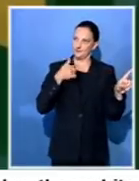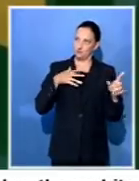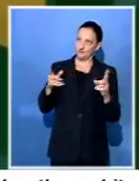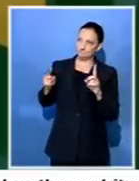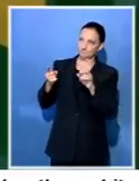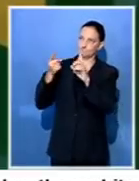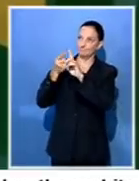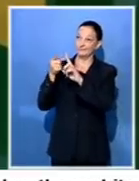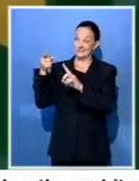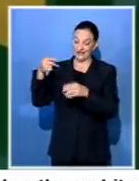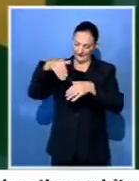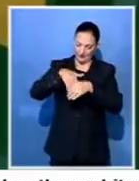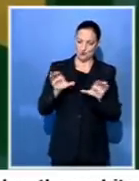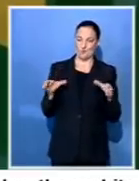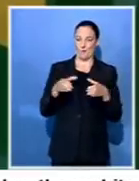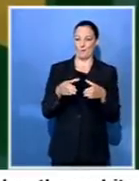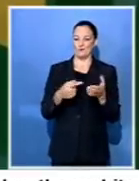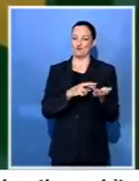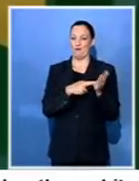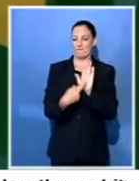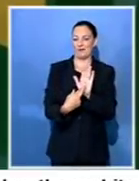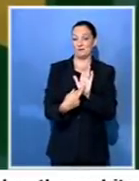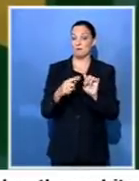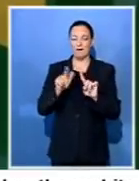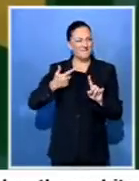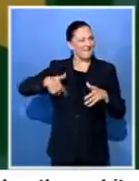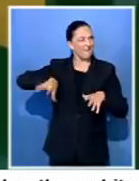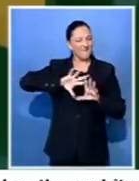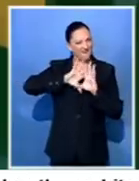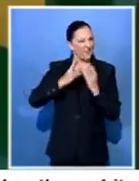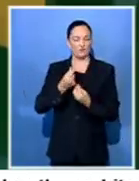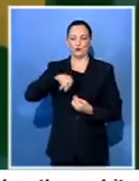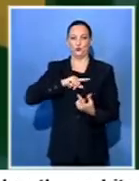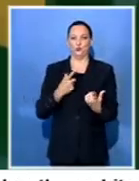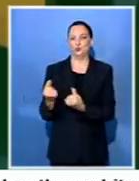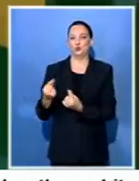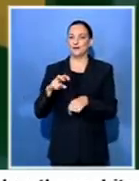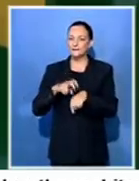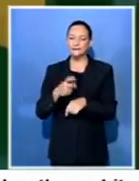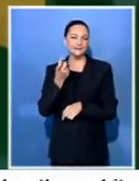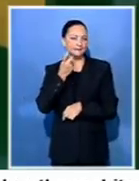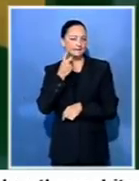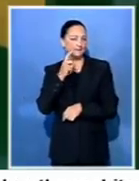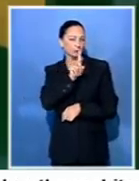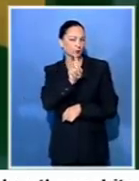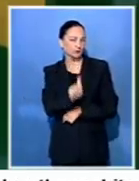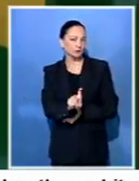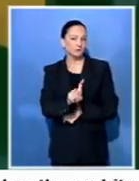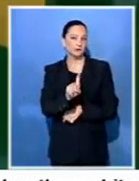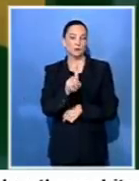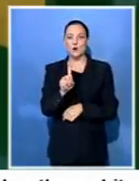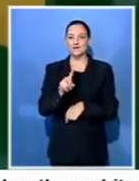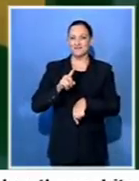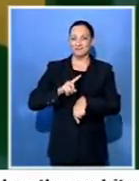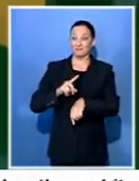espoused. In all that we do, we must answer the simple question that he asked of us